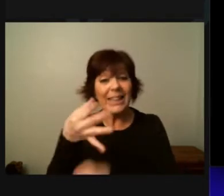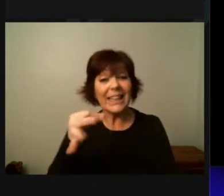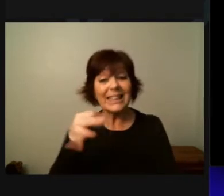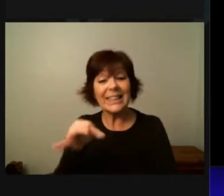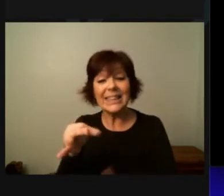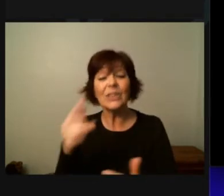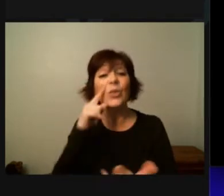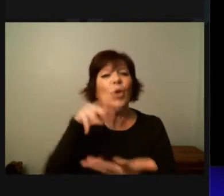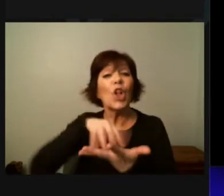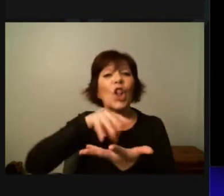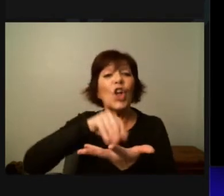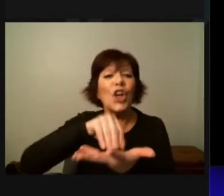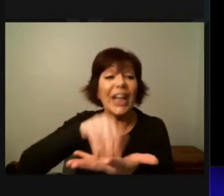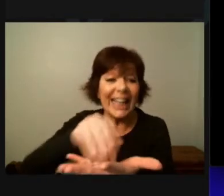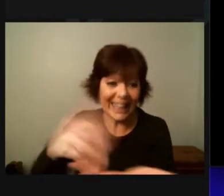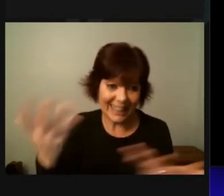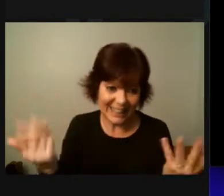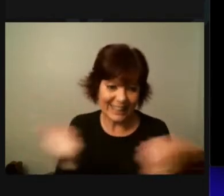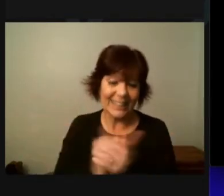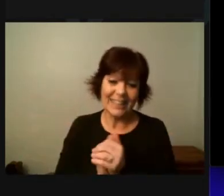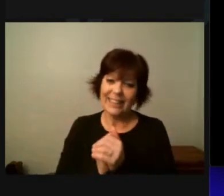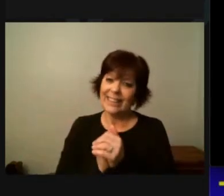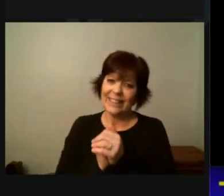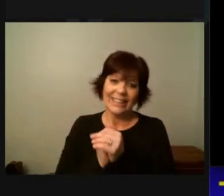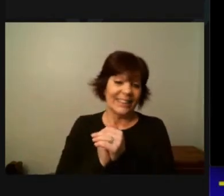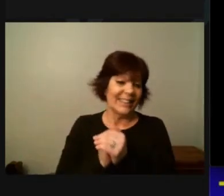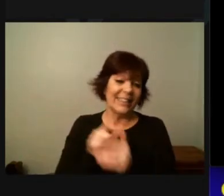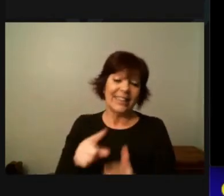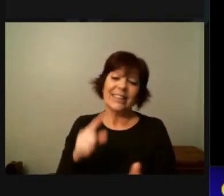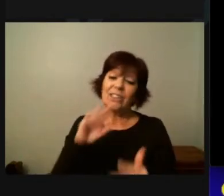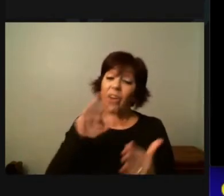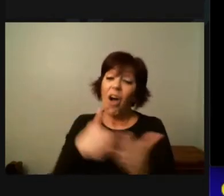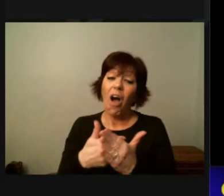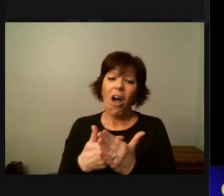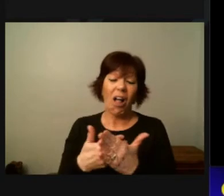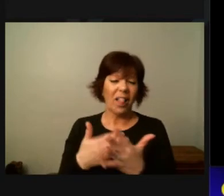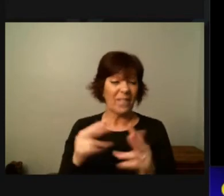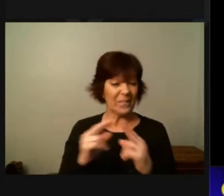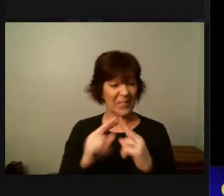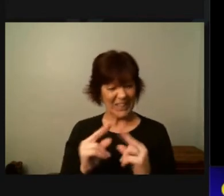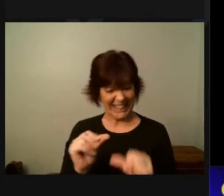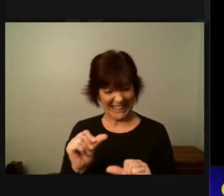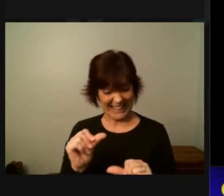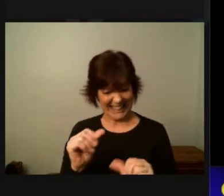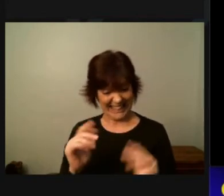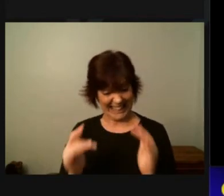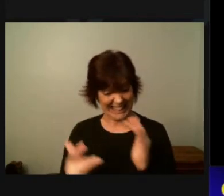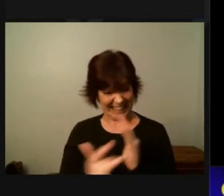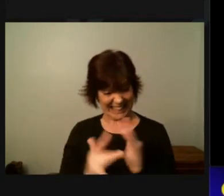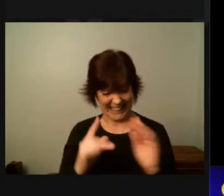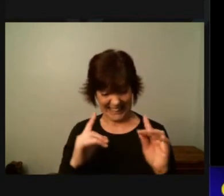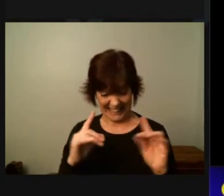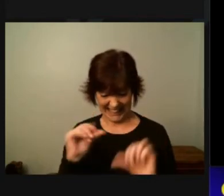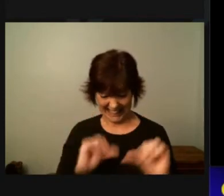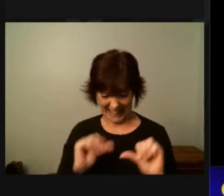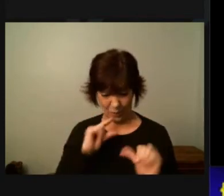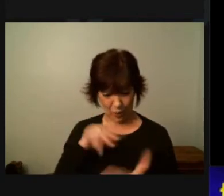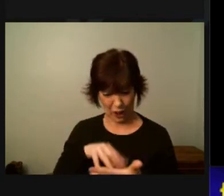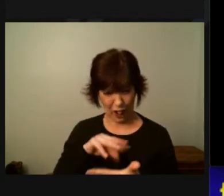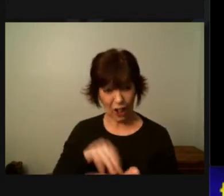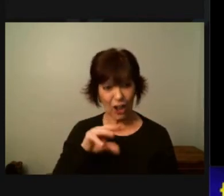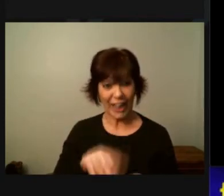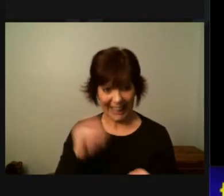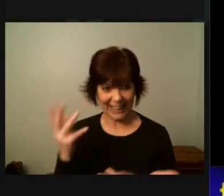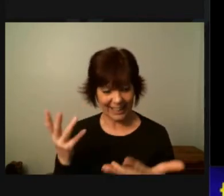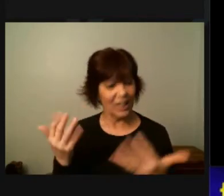So this is all very scientific right now, and everyone is learning. So right now,